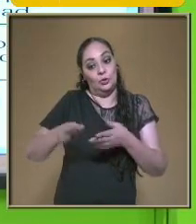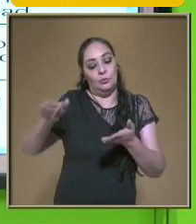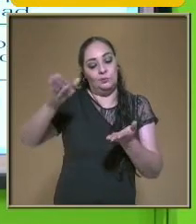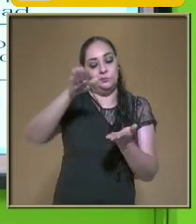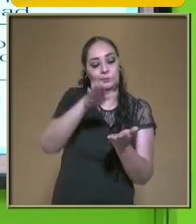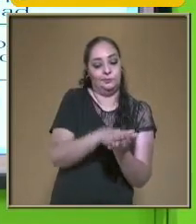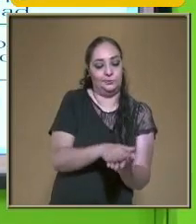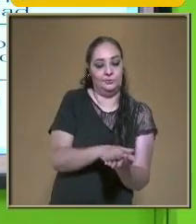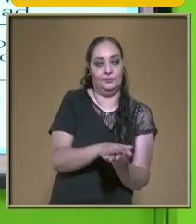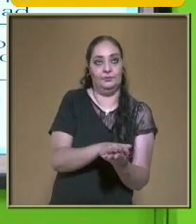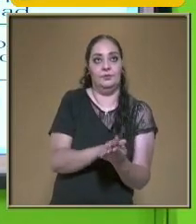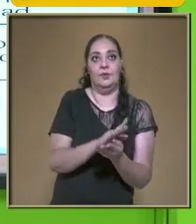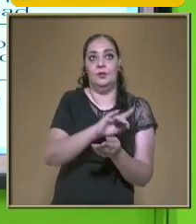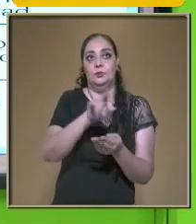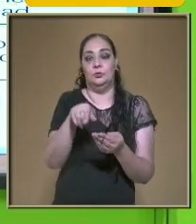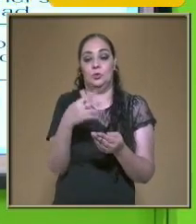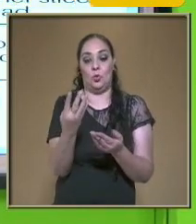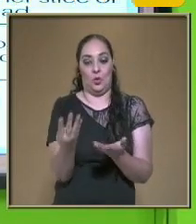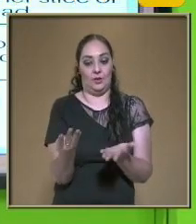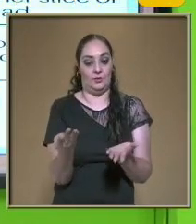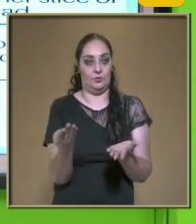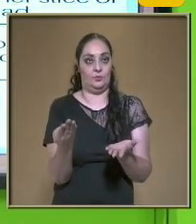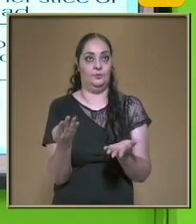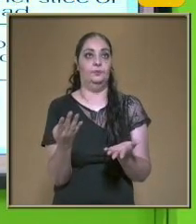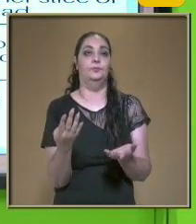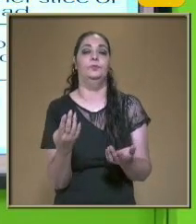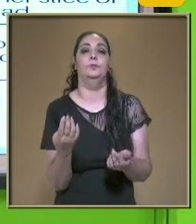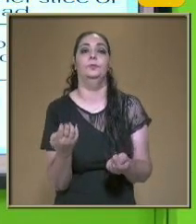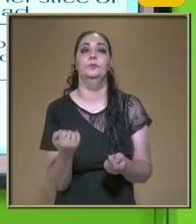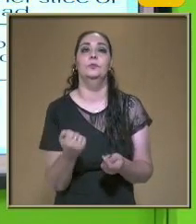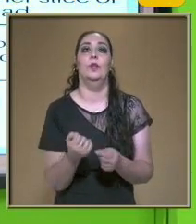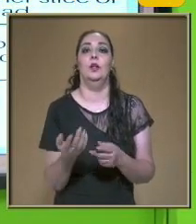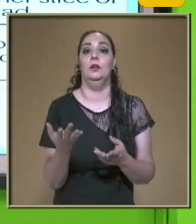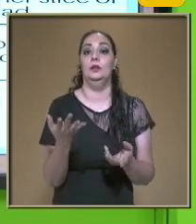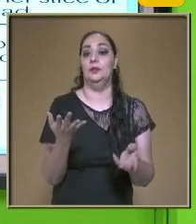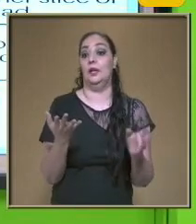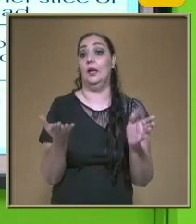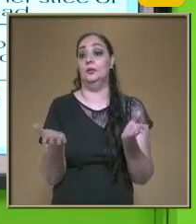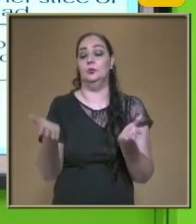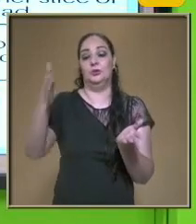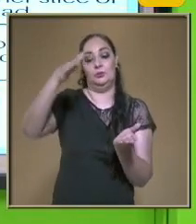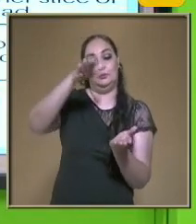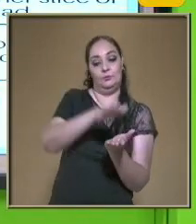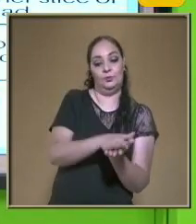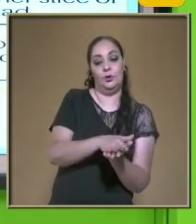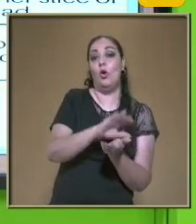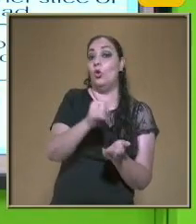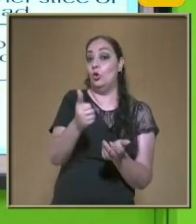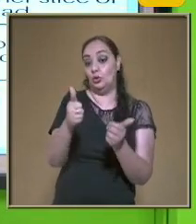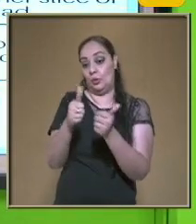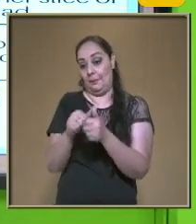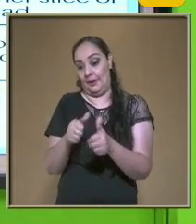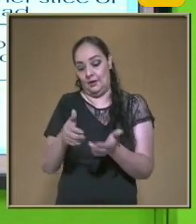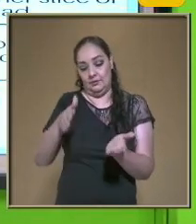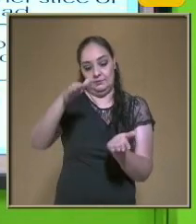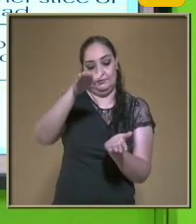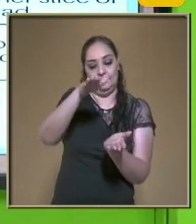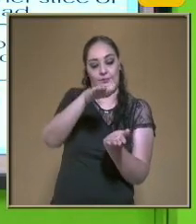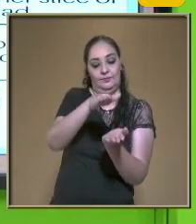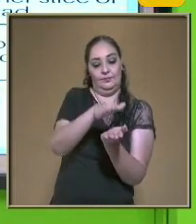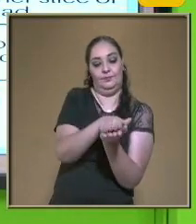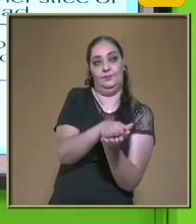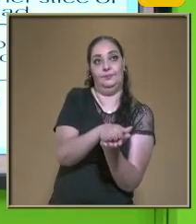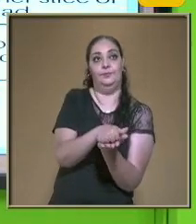bread. Step number 4, cover the sandwich with the other slice